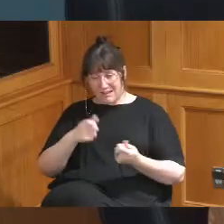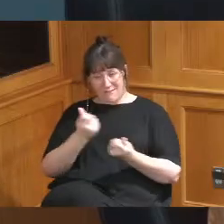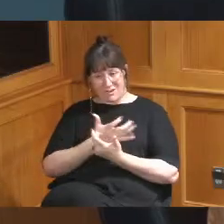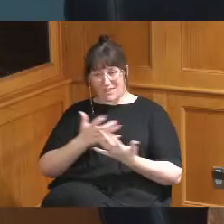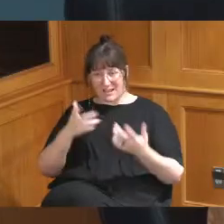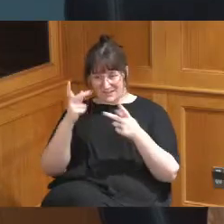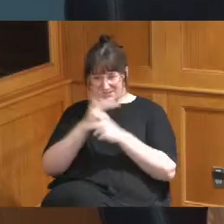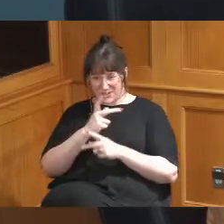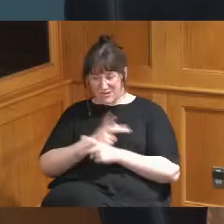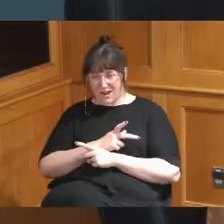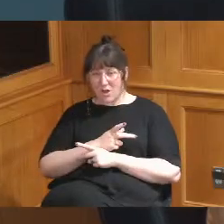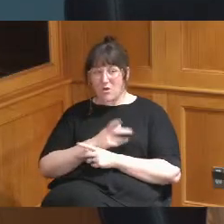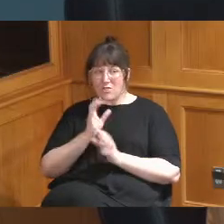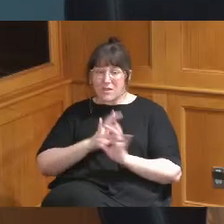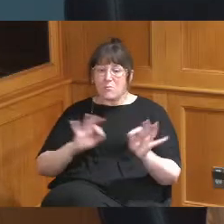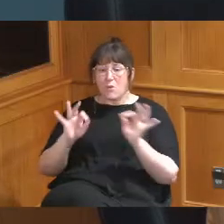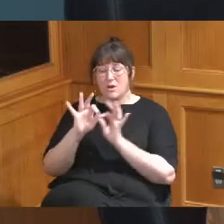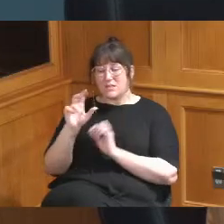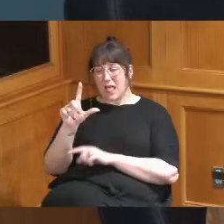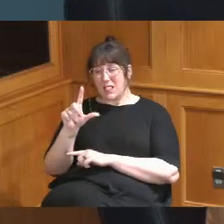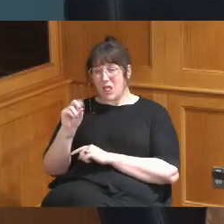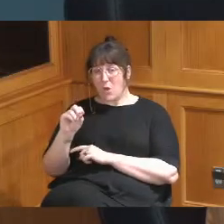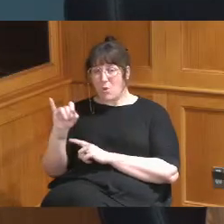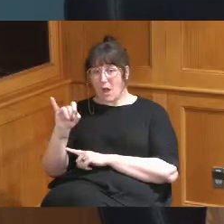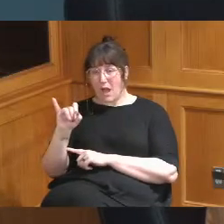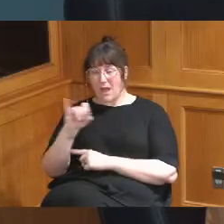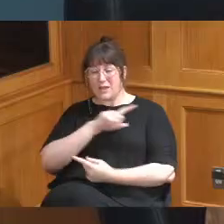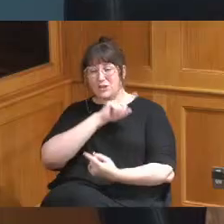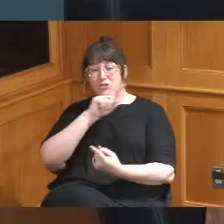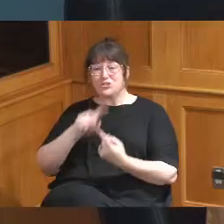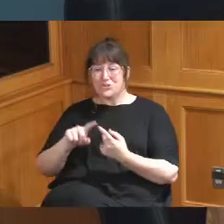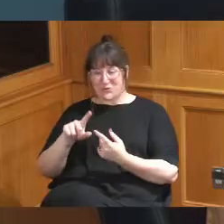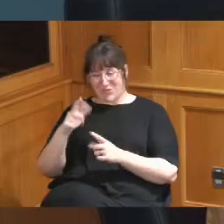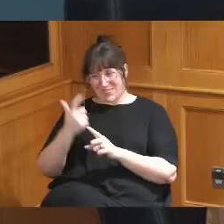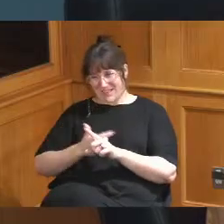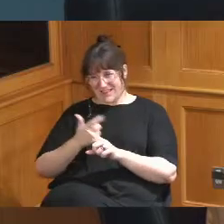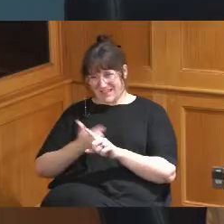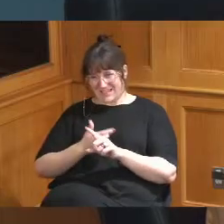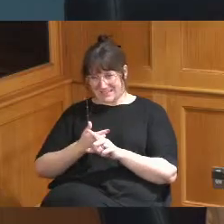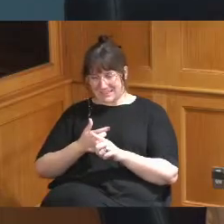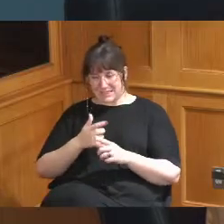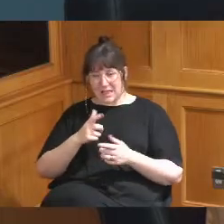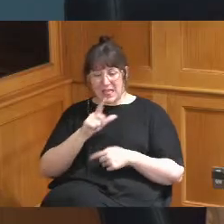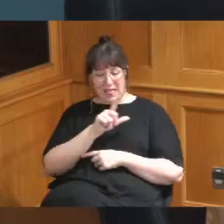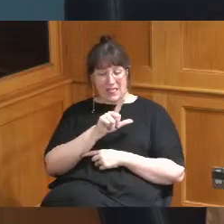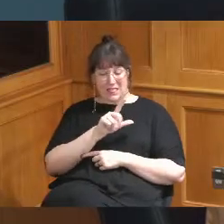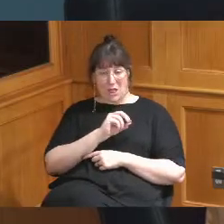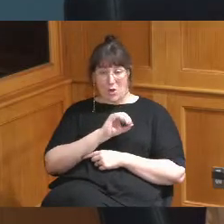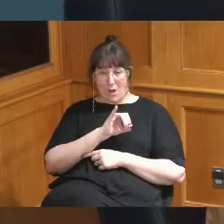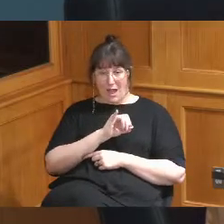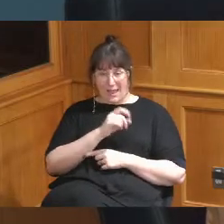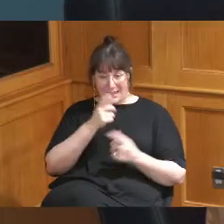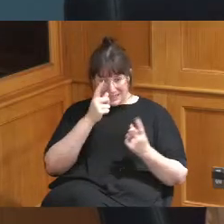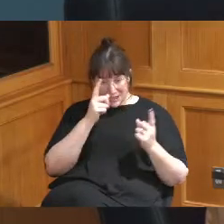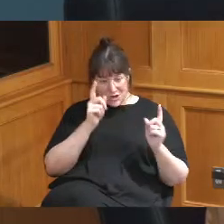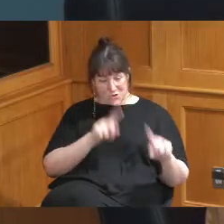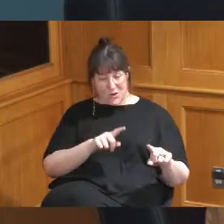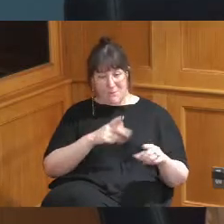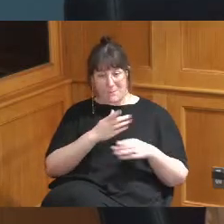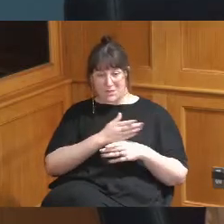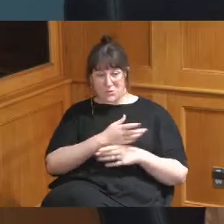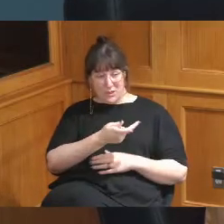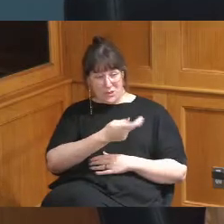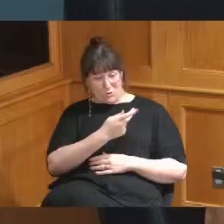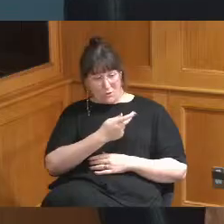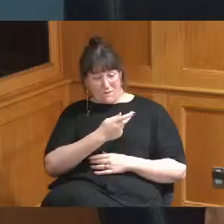importance of having the LOI was to get us to the lease. It is an agreement, a historic agreement between the county and the